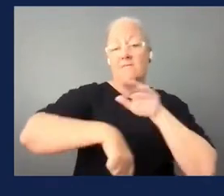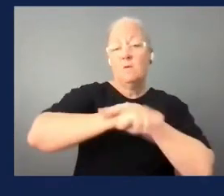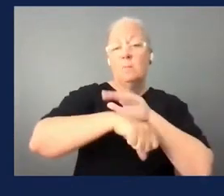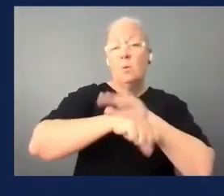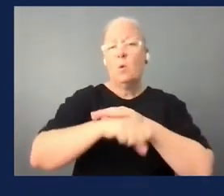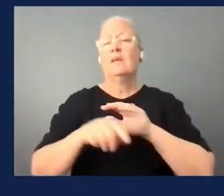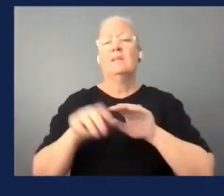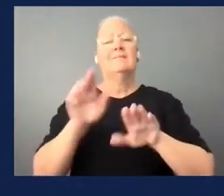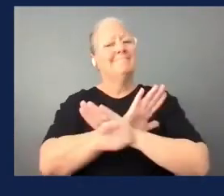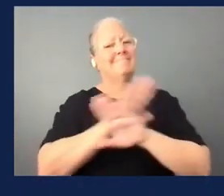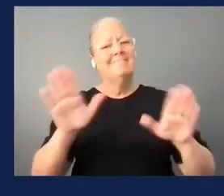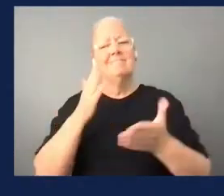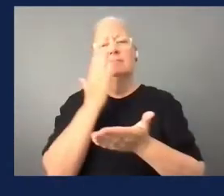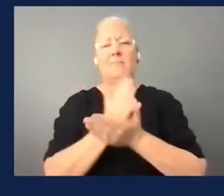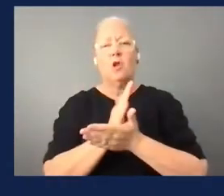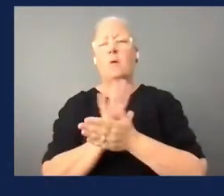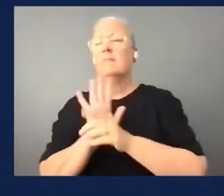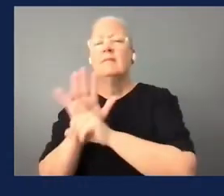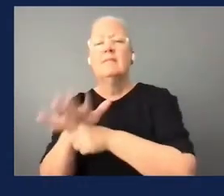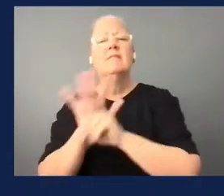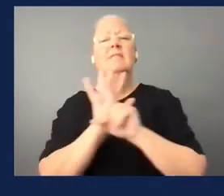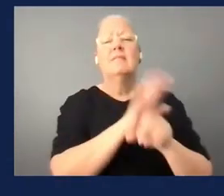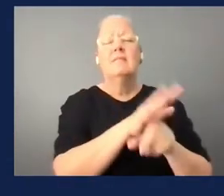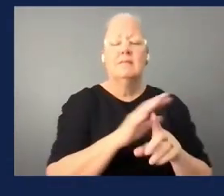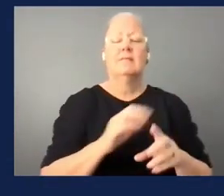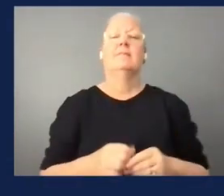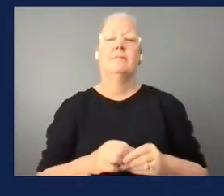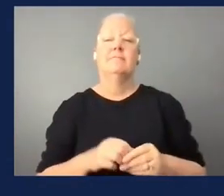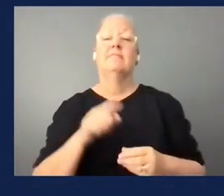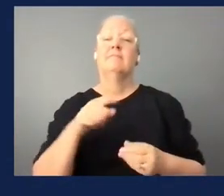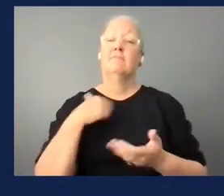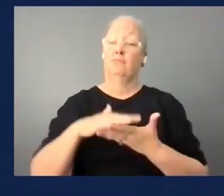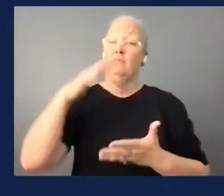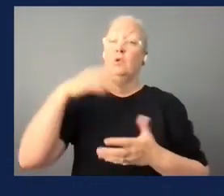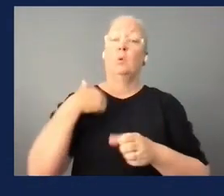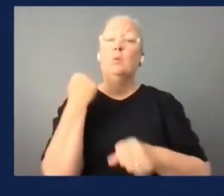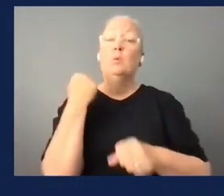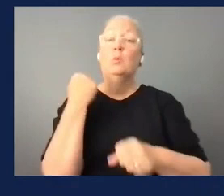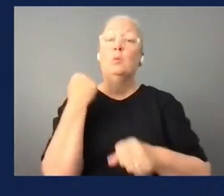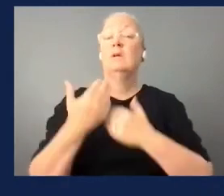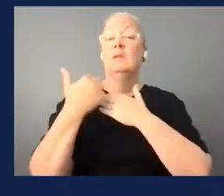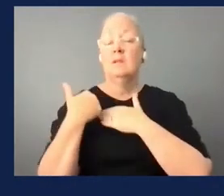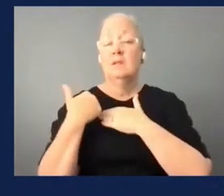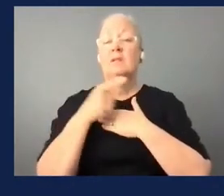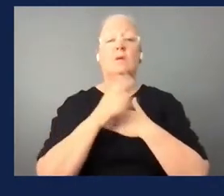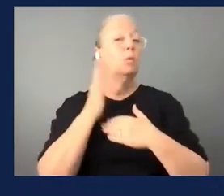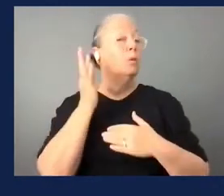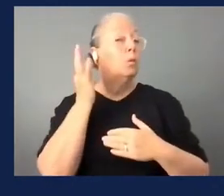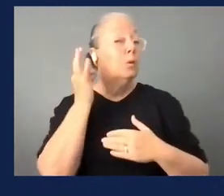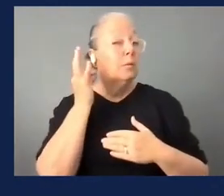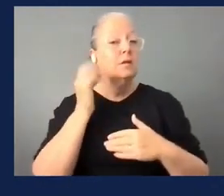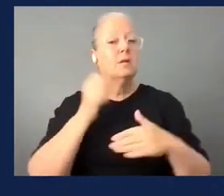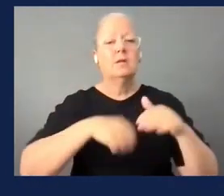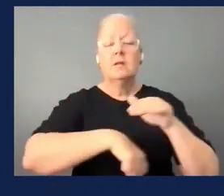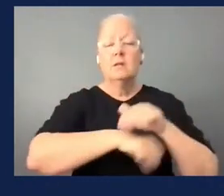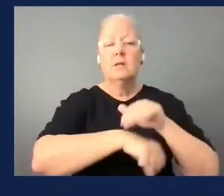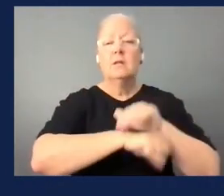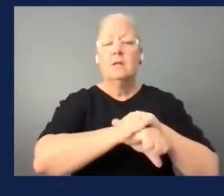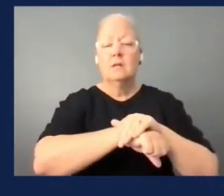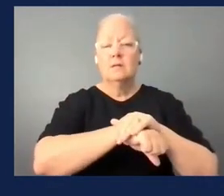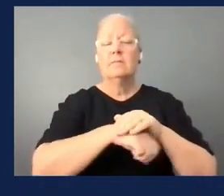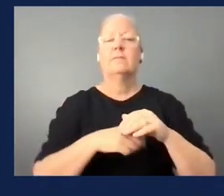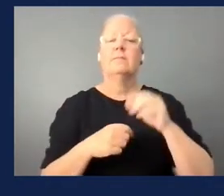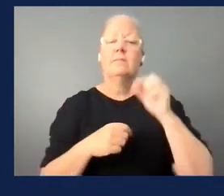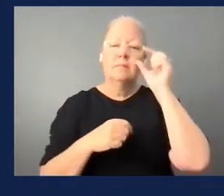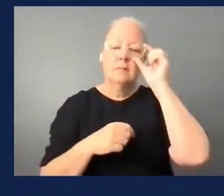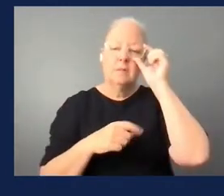social change. A large part of my work is looking at women's football and fighting for gender equality. And before that,